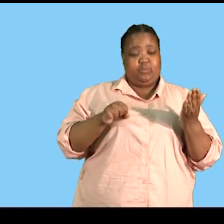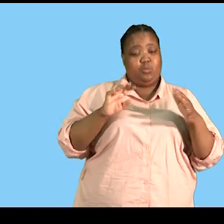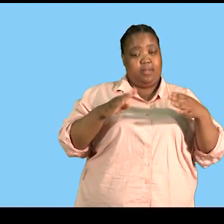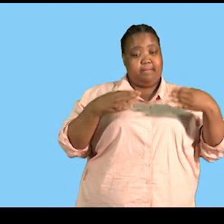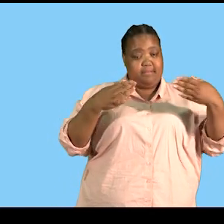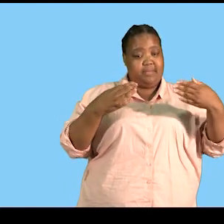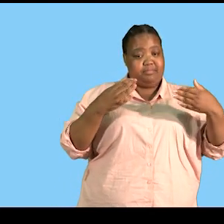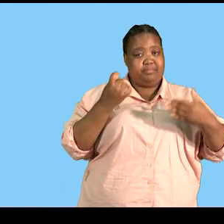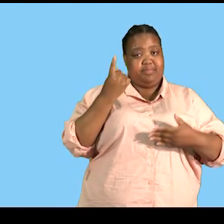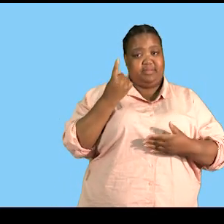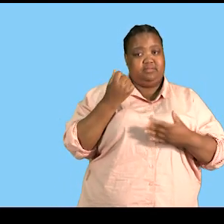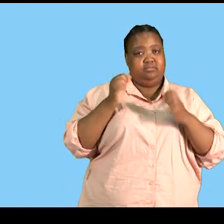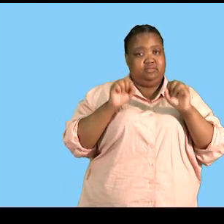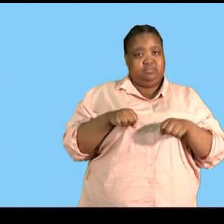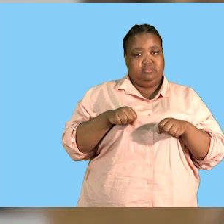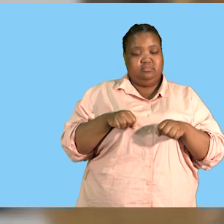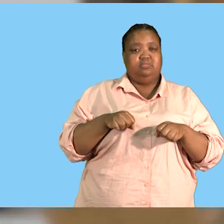from a map.